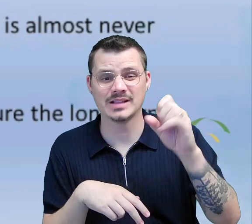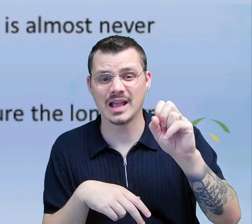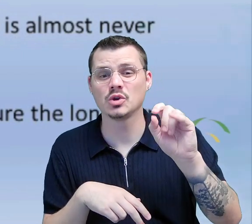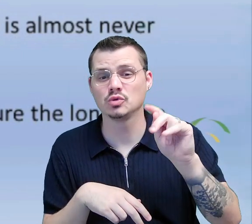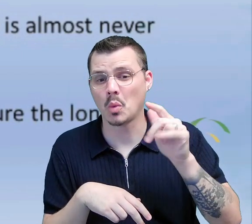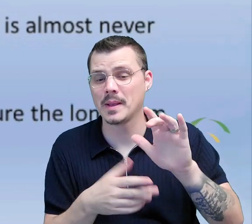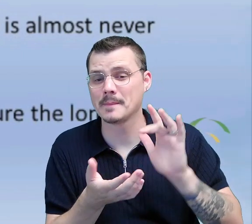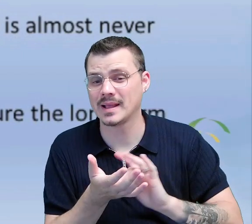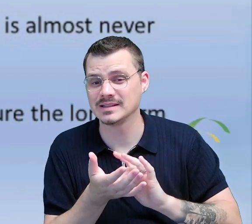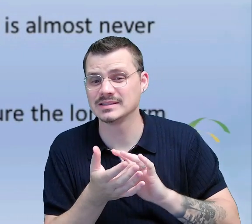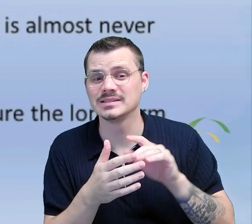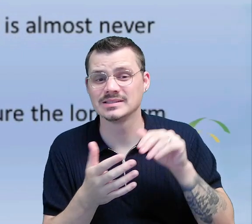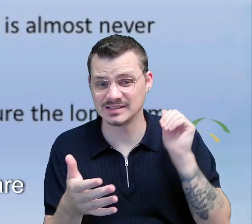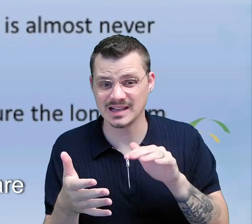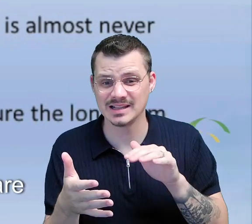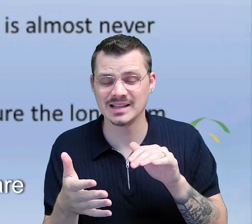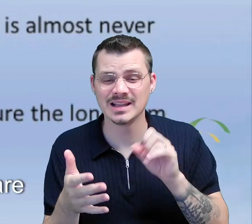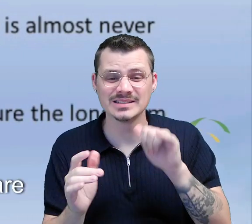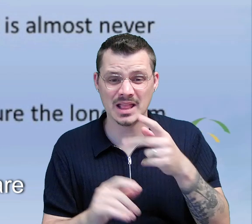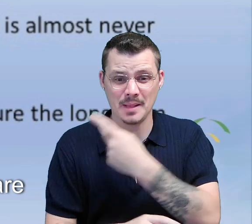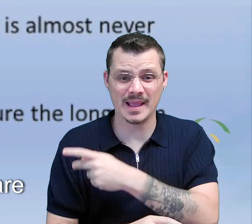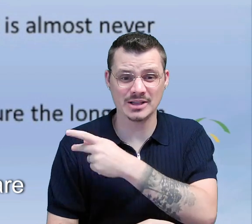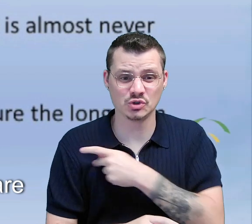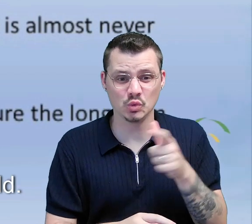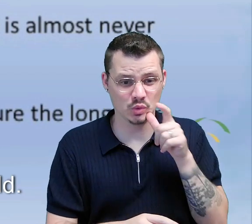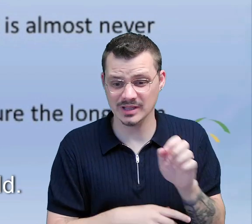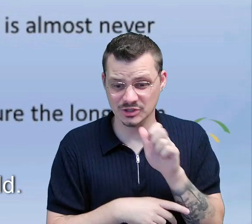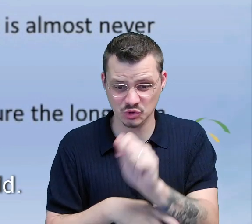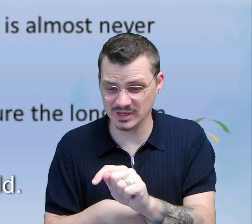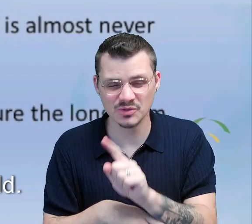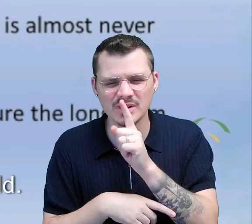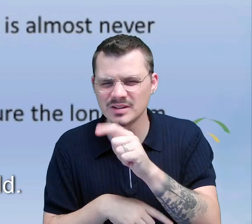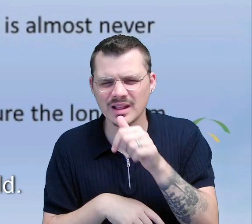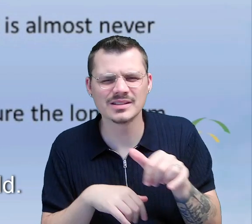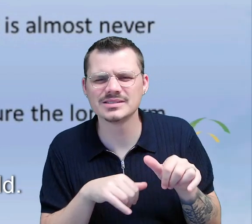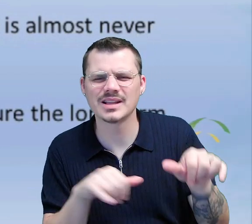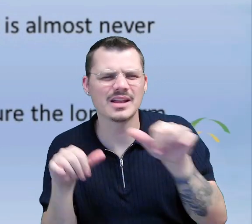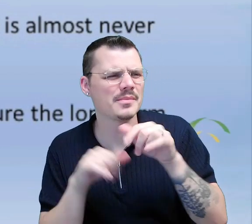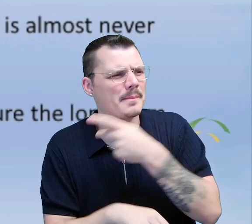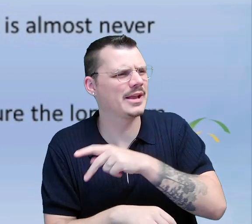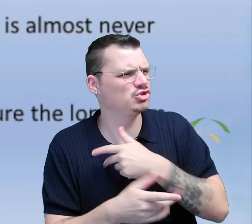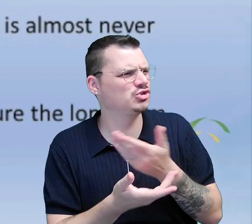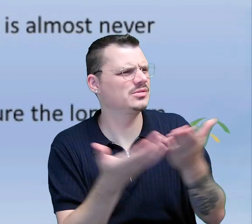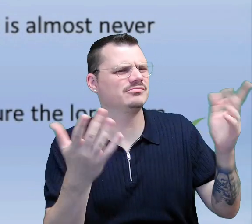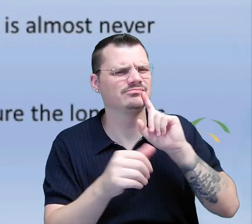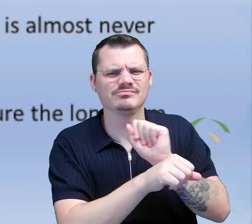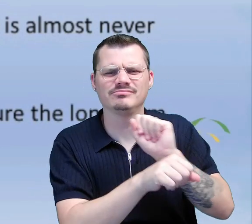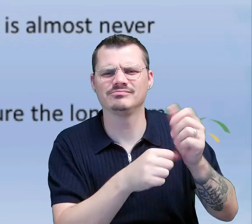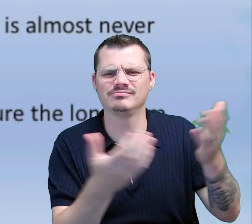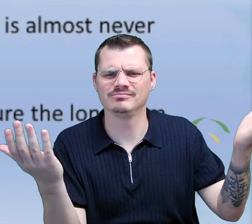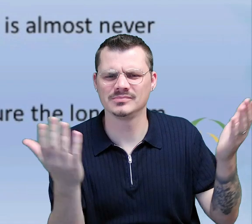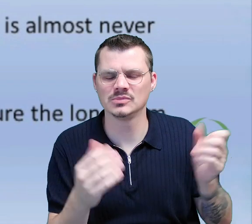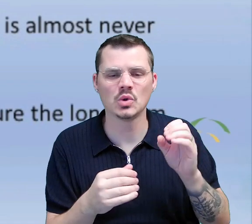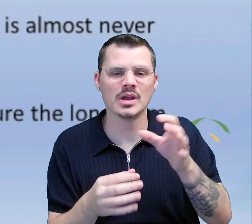psychotropic medicine studies is that the patients they're treating are nothing like patients in the real world. So instead